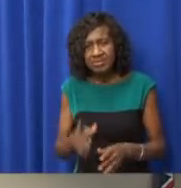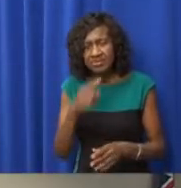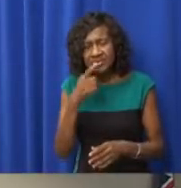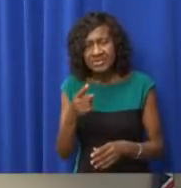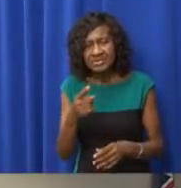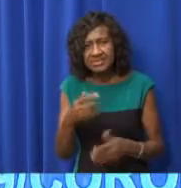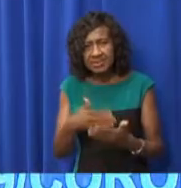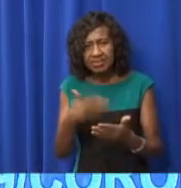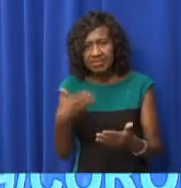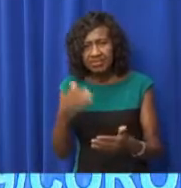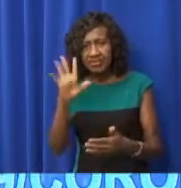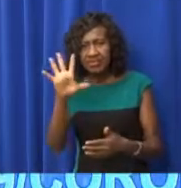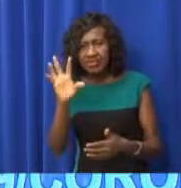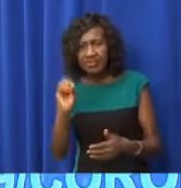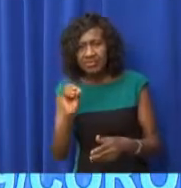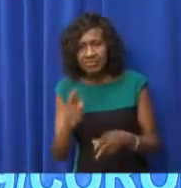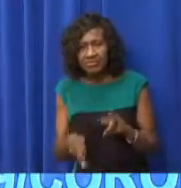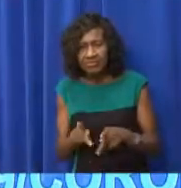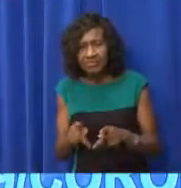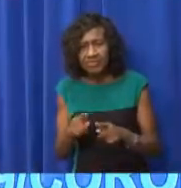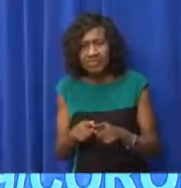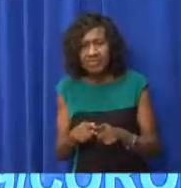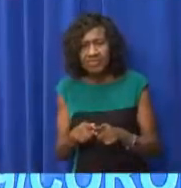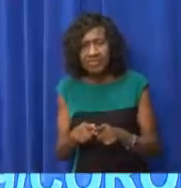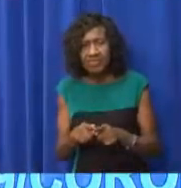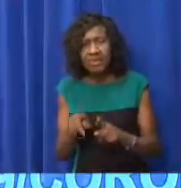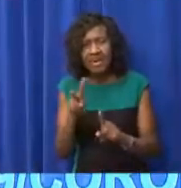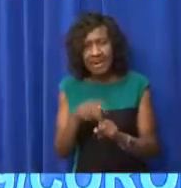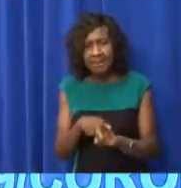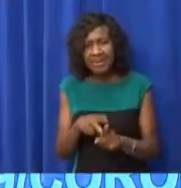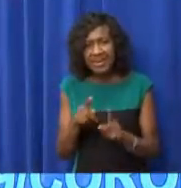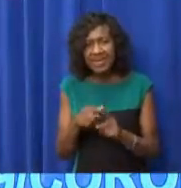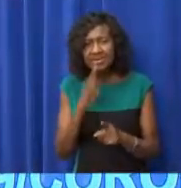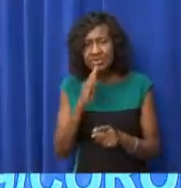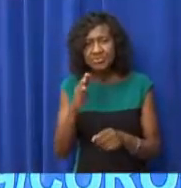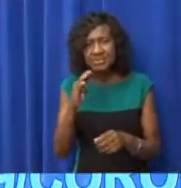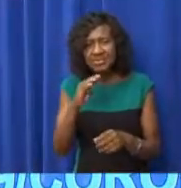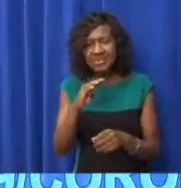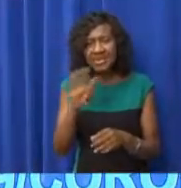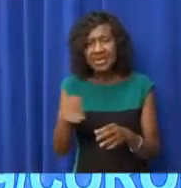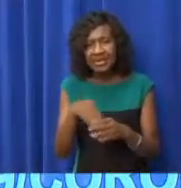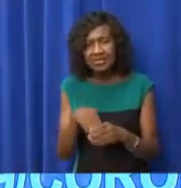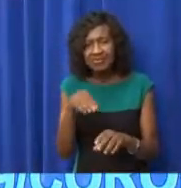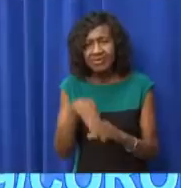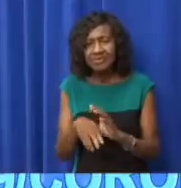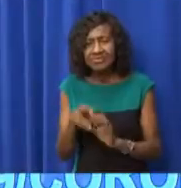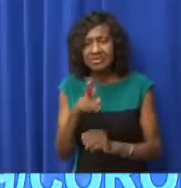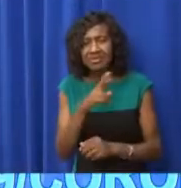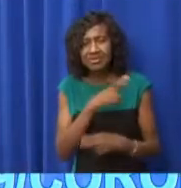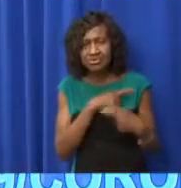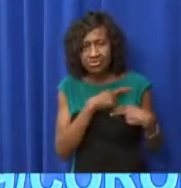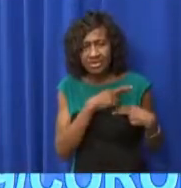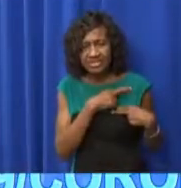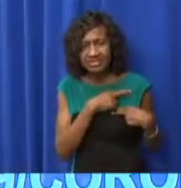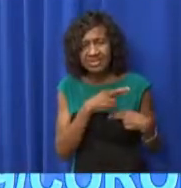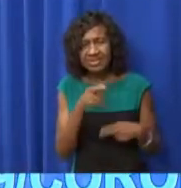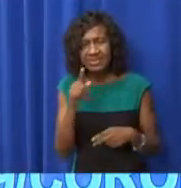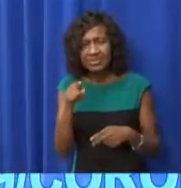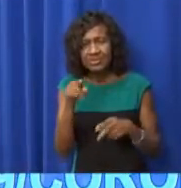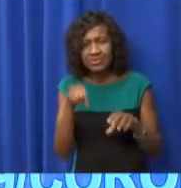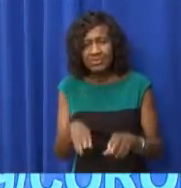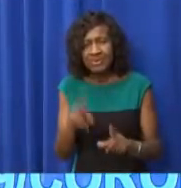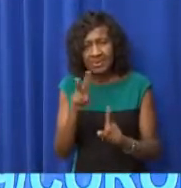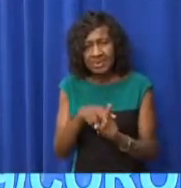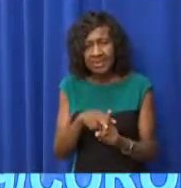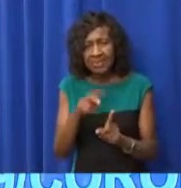50 persons to the Cayman Islands Regiment. If you want to know more about that and the criteria that's needed to apply, you can go